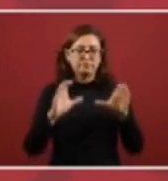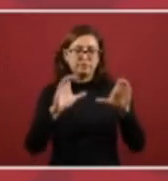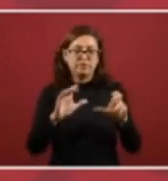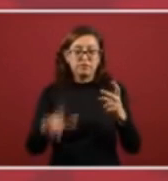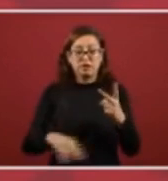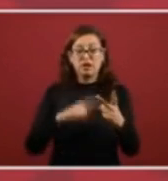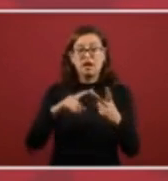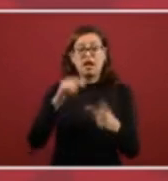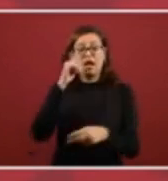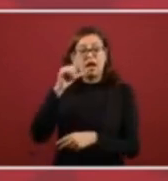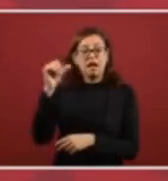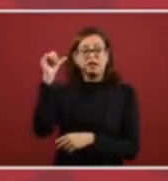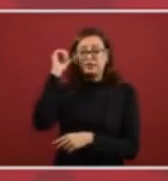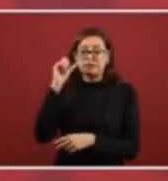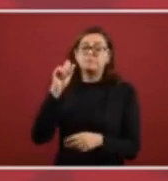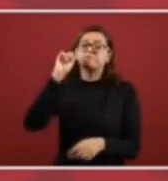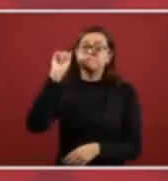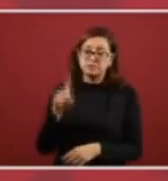it happened again